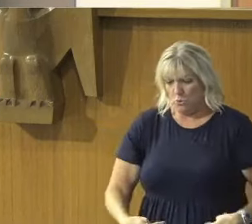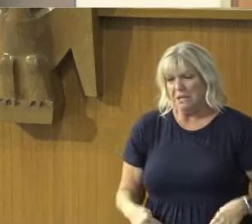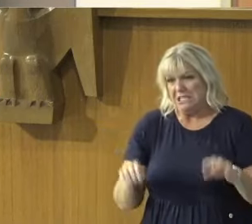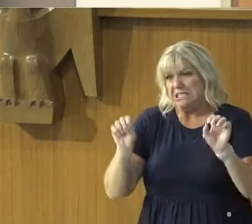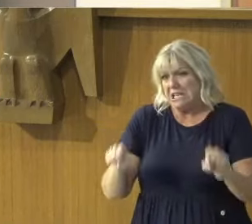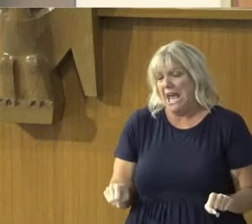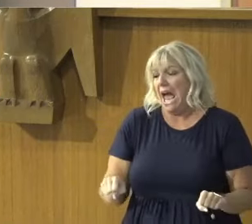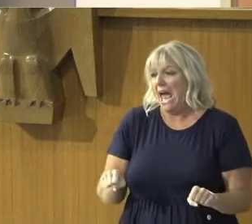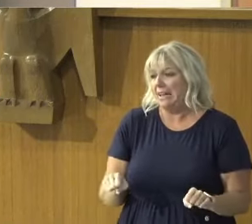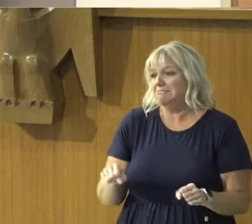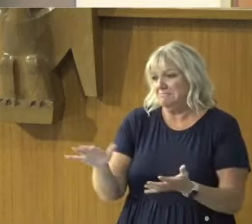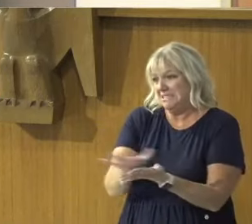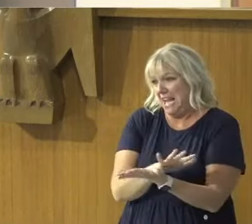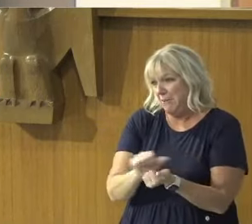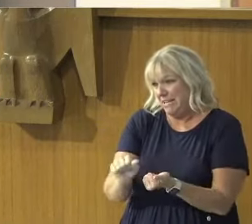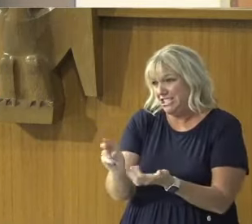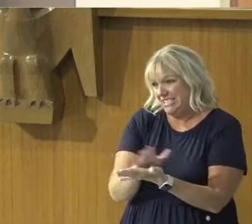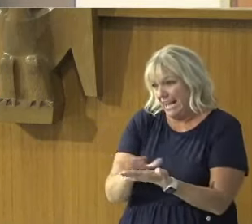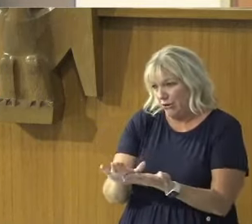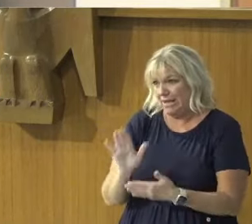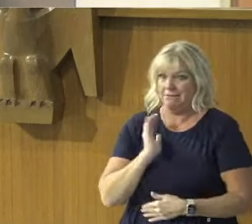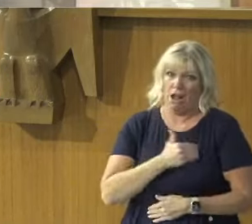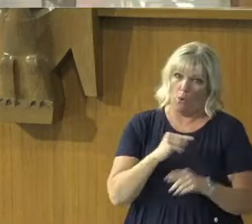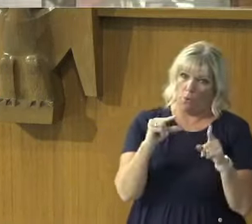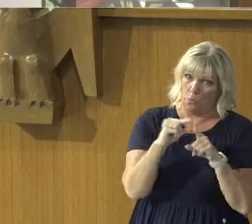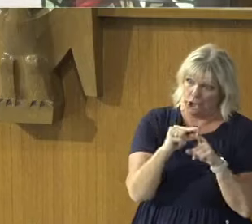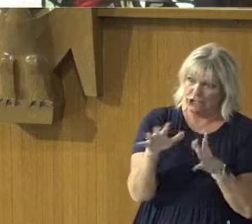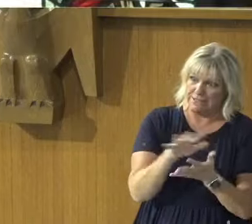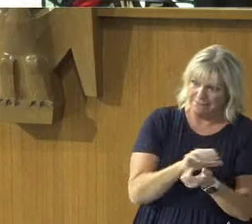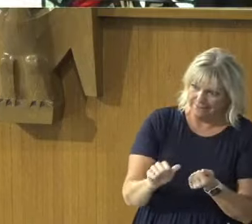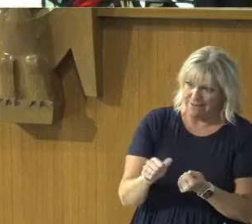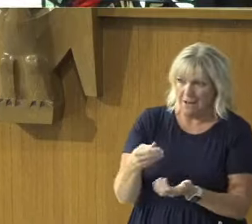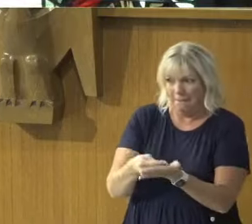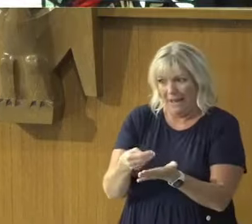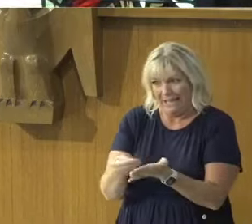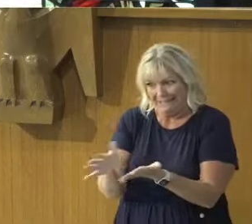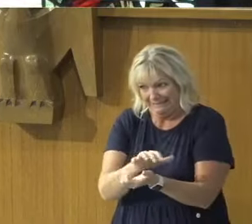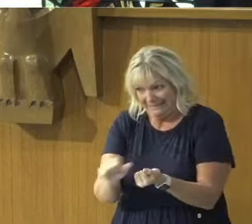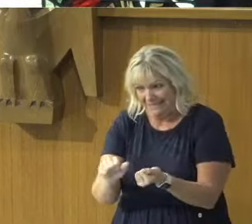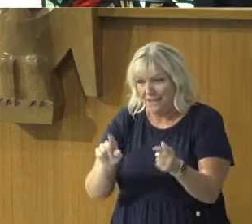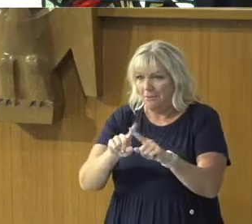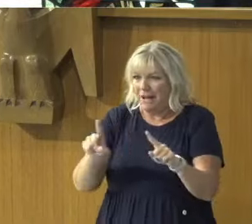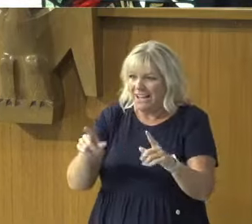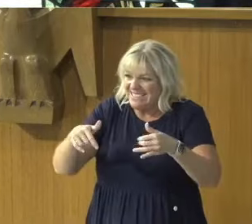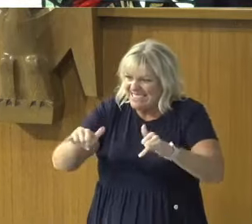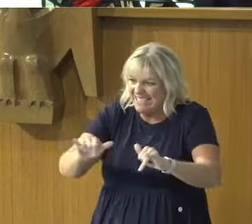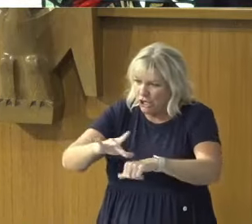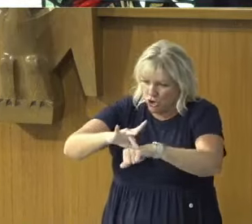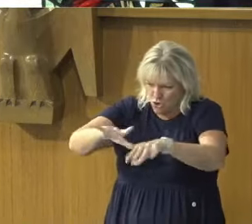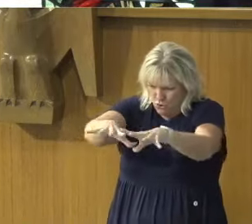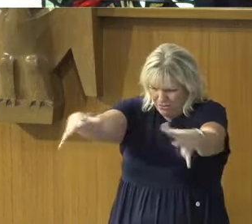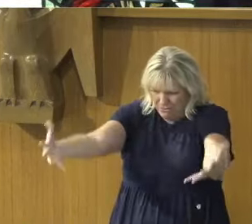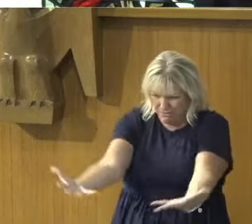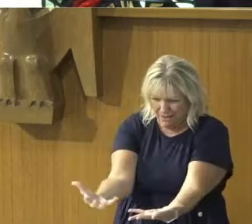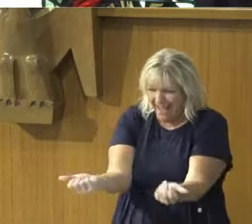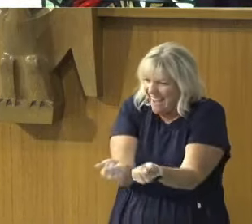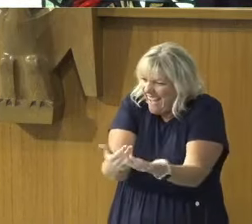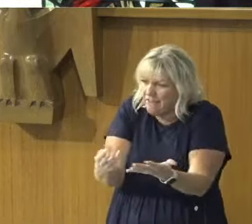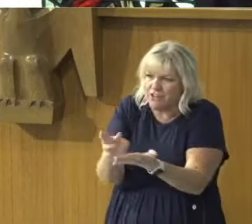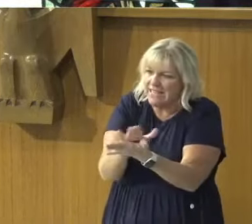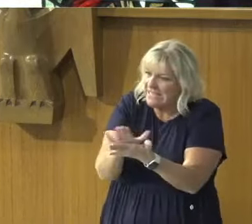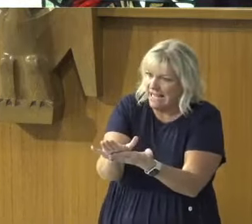the sacred, as we do with things like words and money, but it is all still sacred by design. All